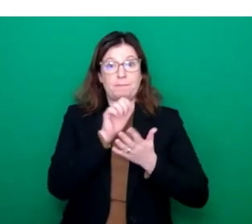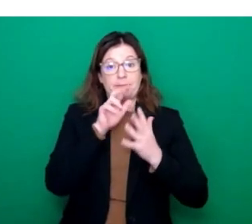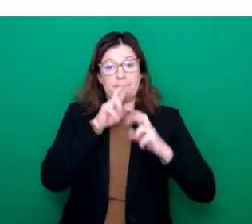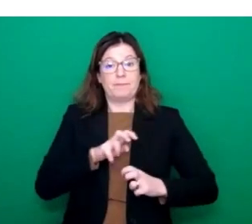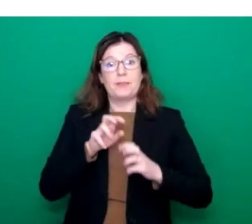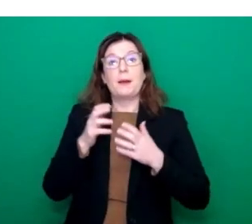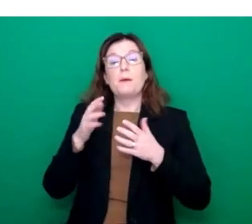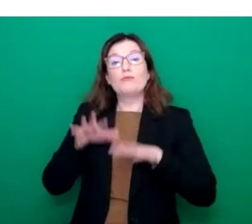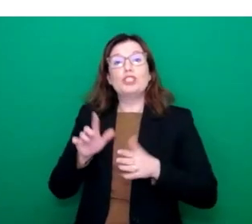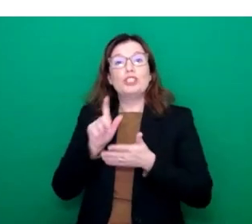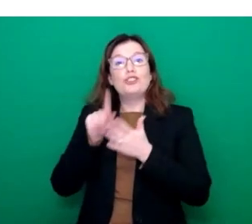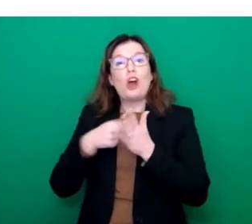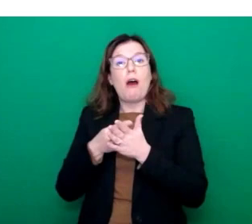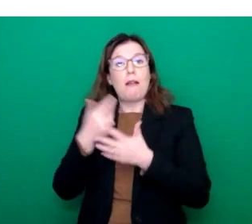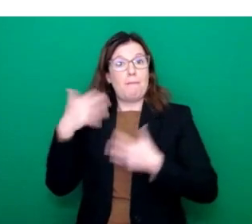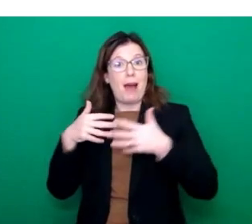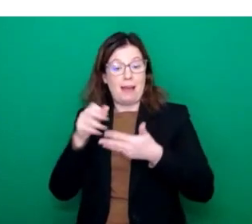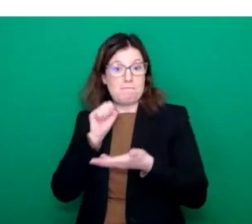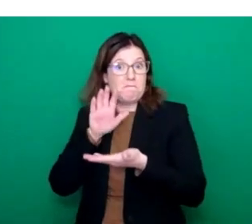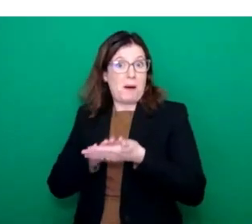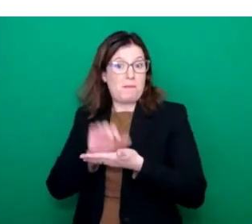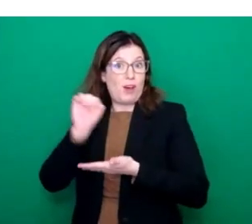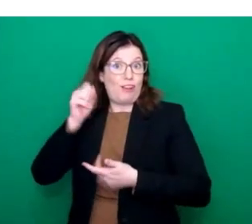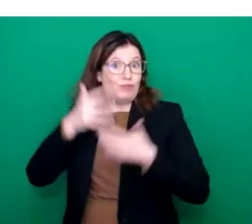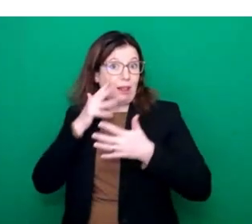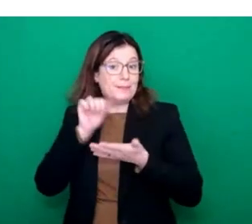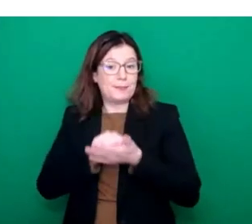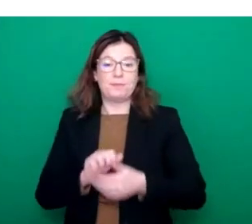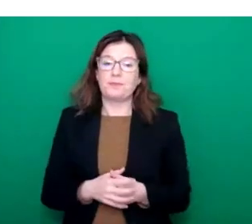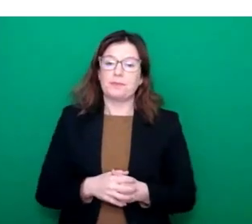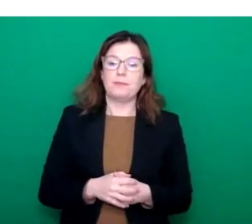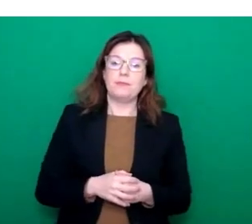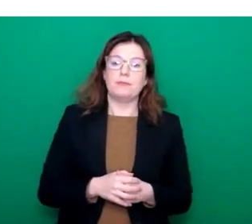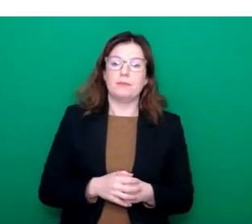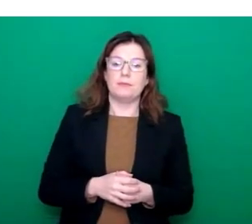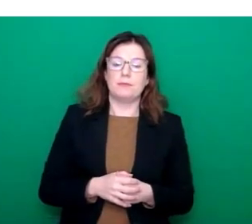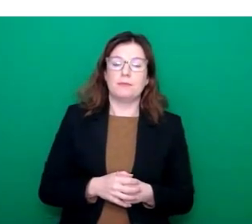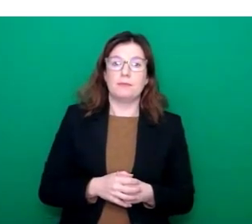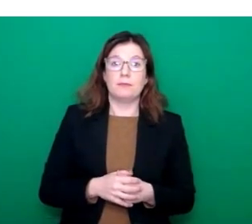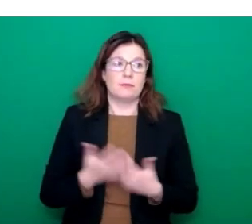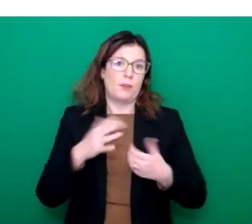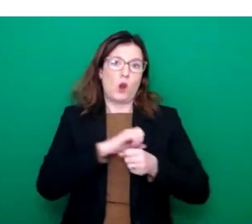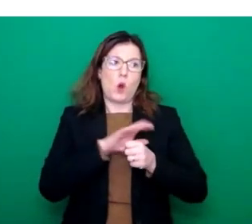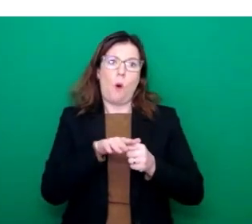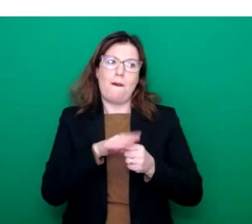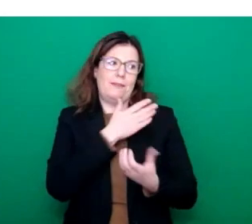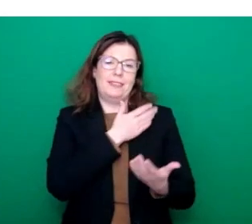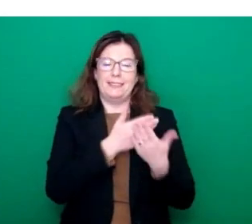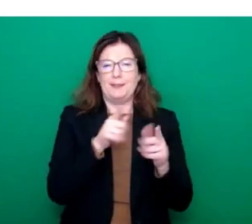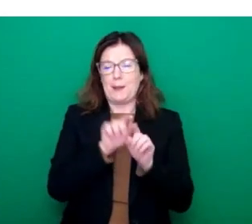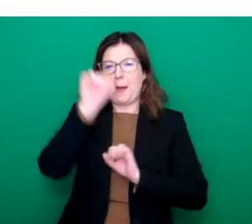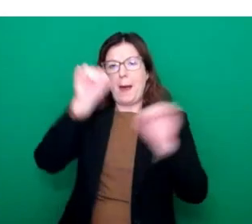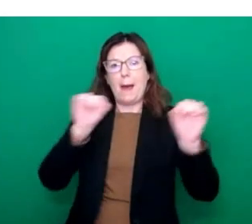Pain. And then, like many other services during the pandemic, we've been trying to develop on our